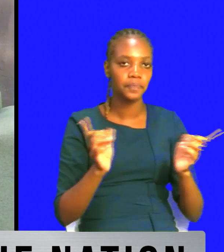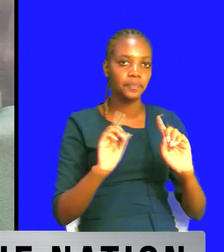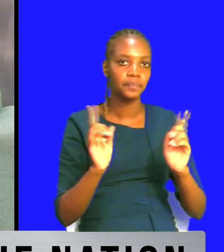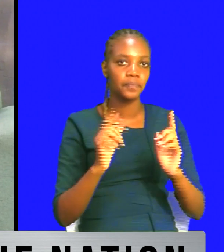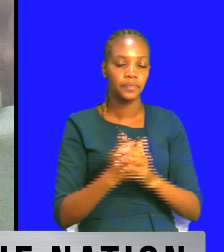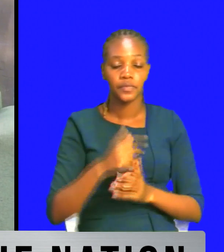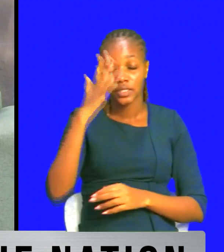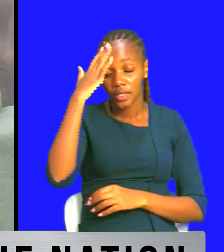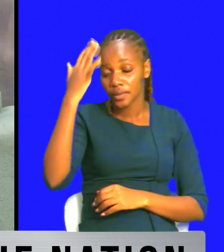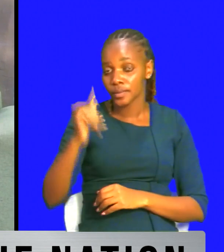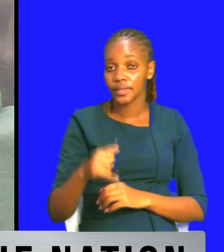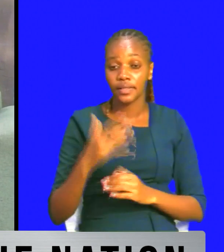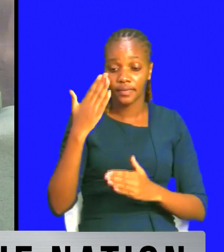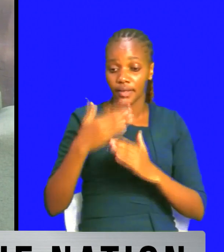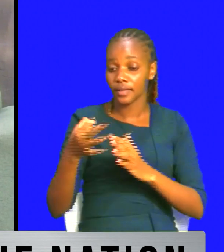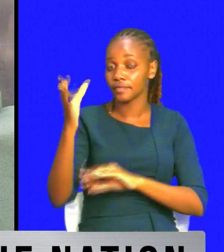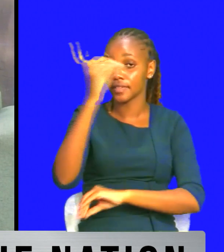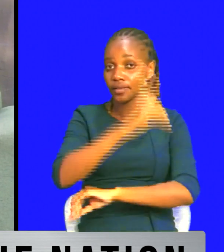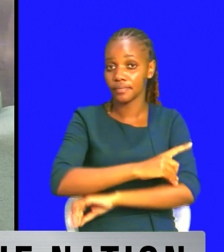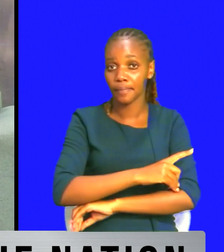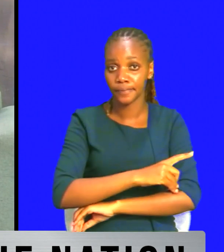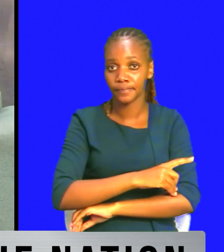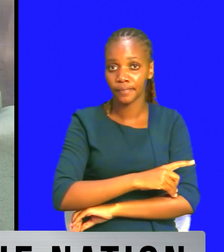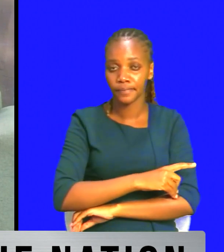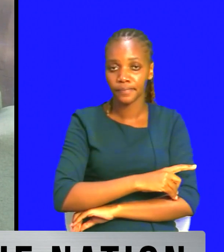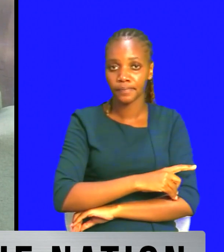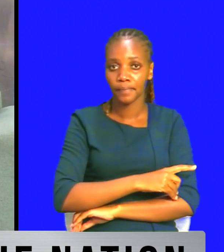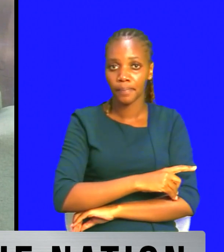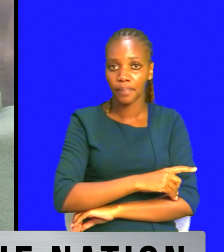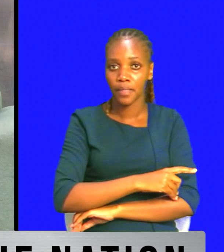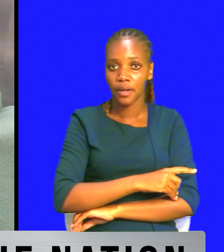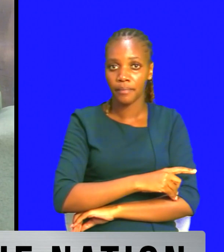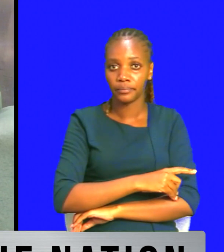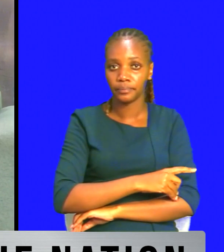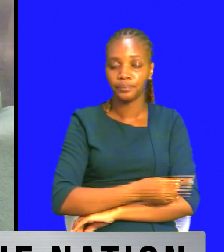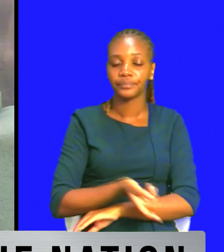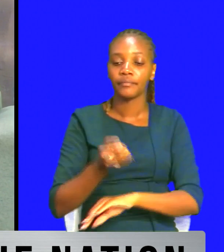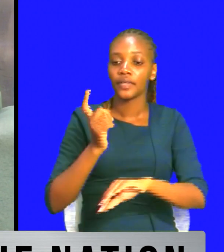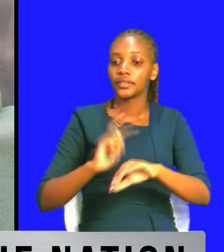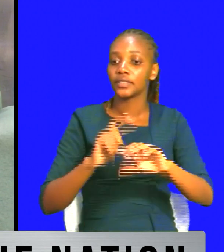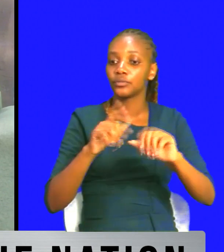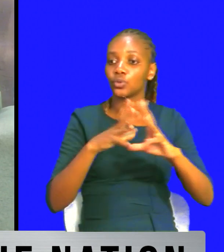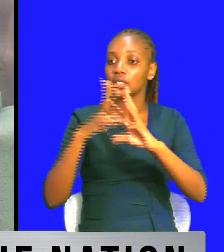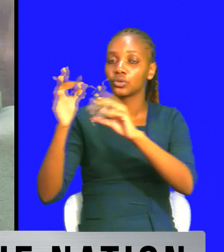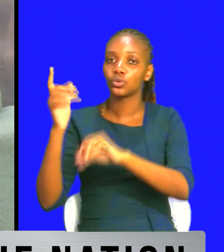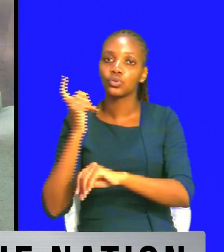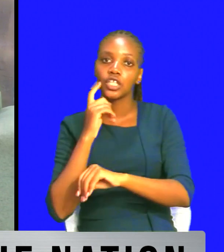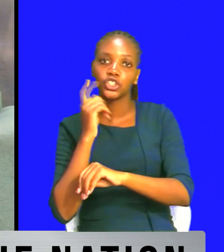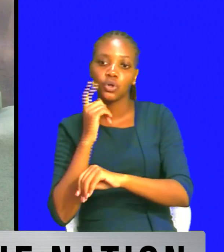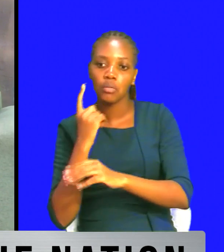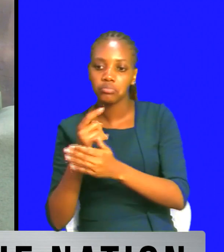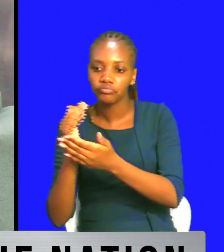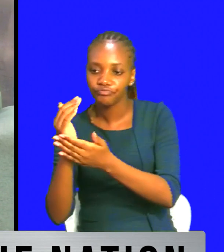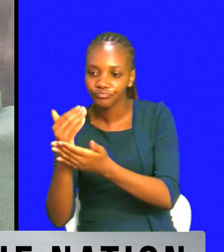problems? Because at the end of the day, when you can go to the shop and take sugar and